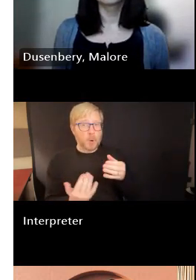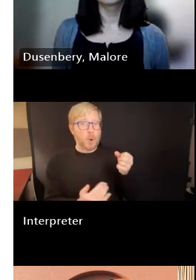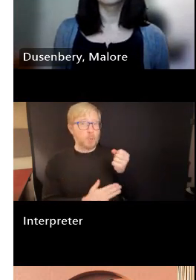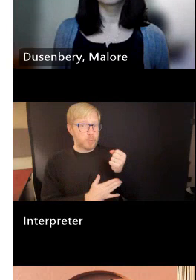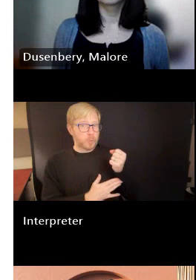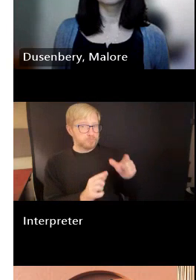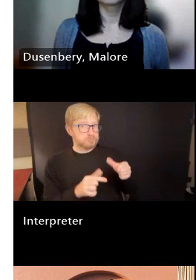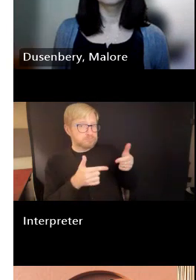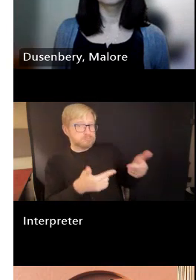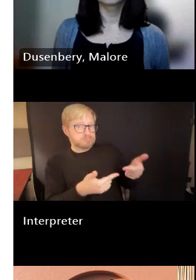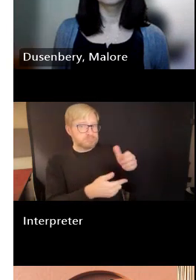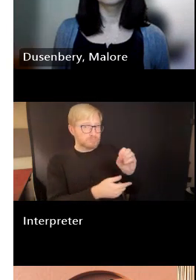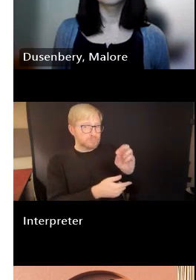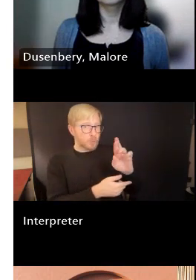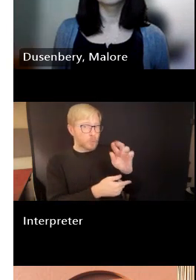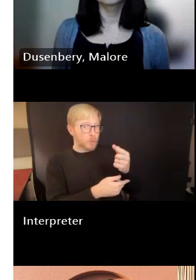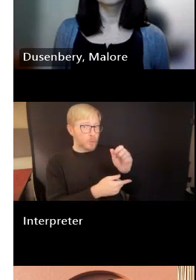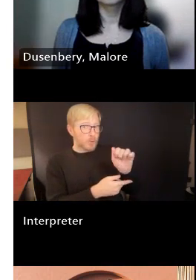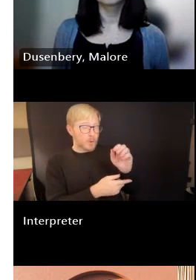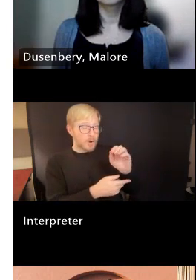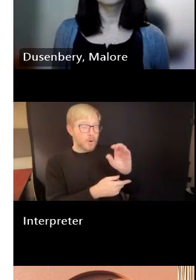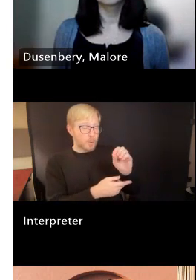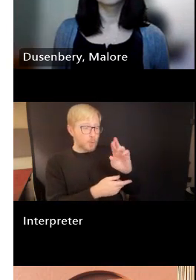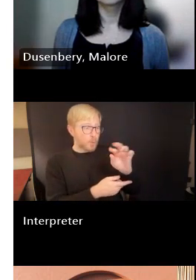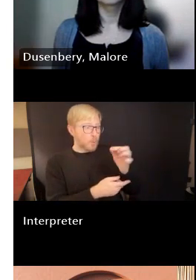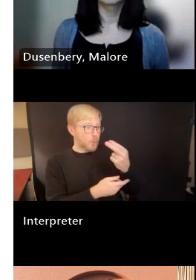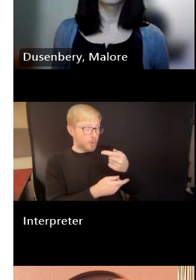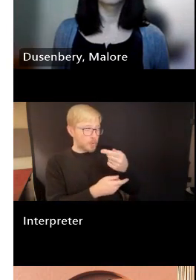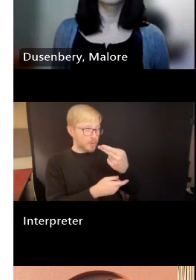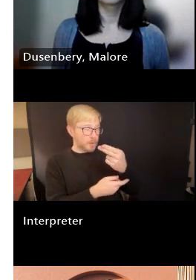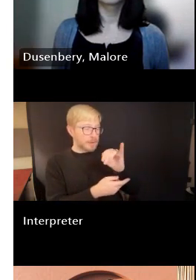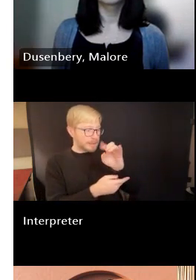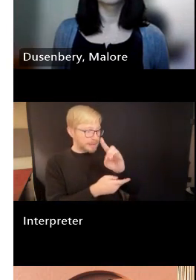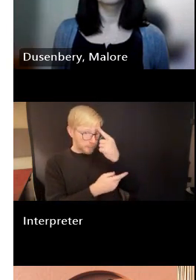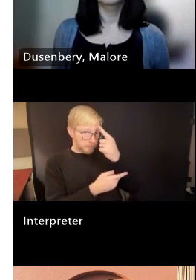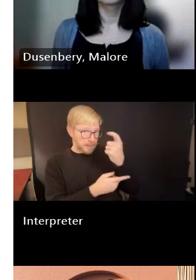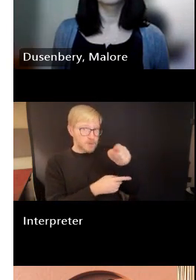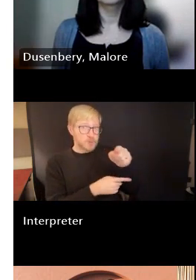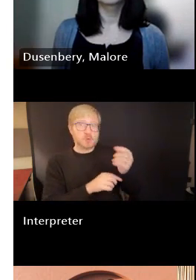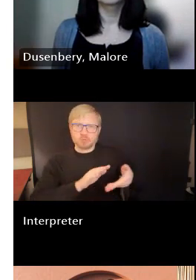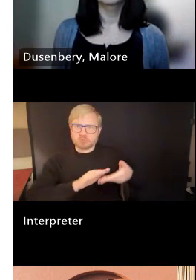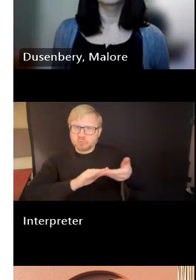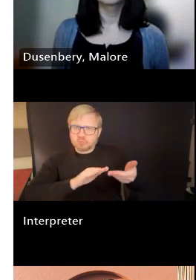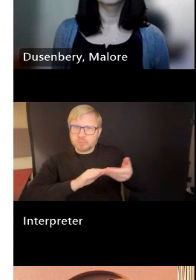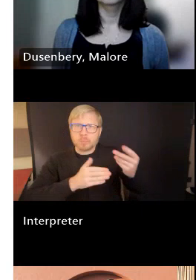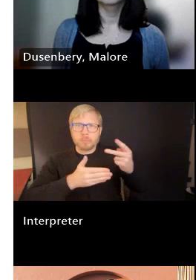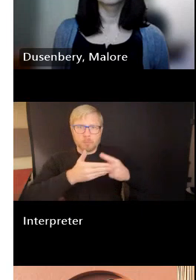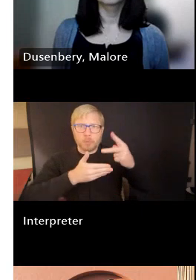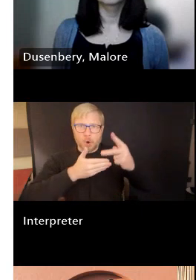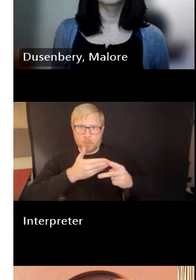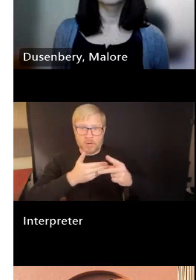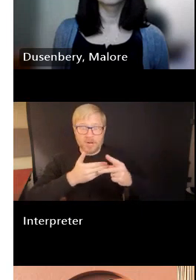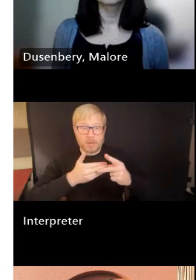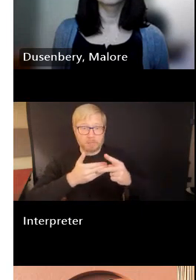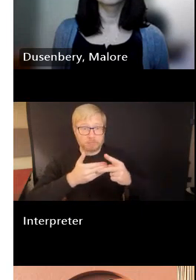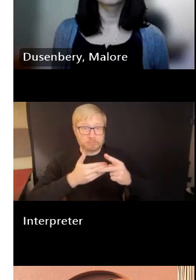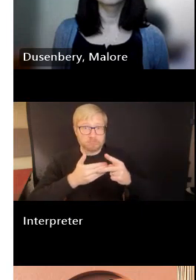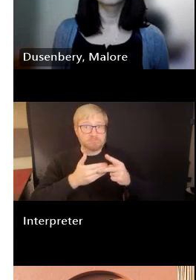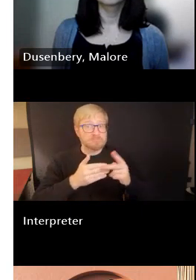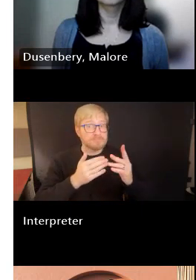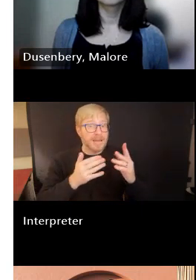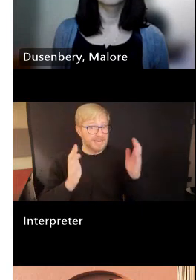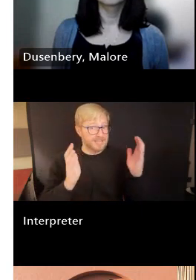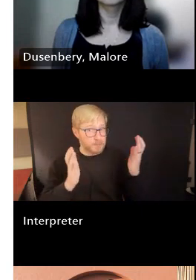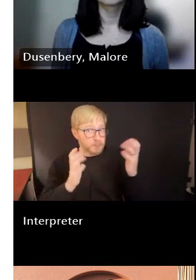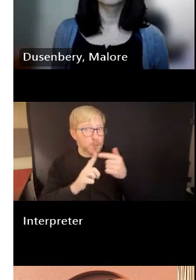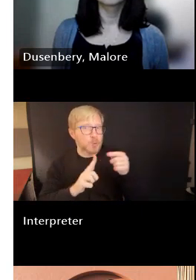instituting or running a program that involves larger families, but just wanted you to reflect both on the alternatives and share some perspectives that